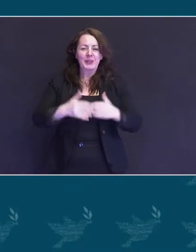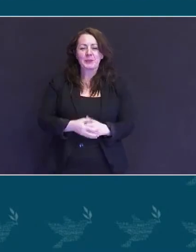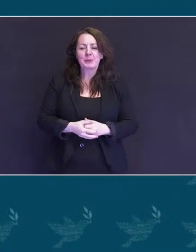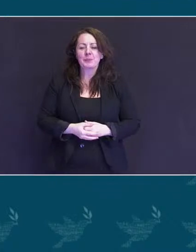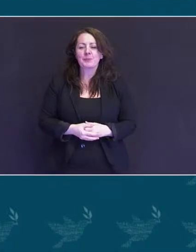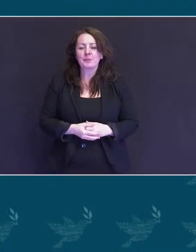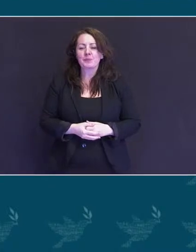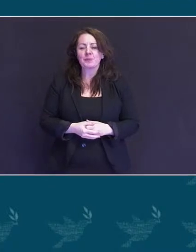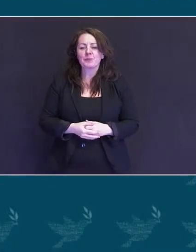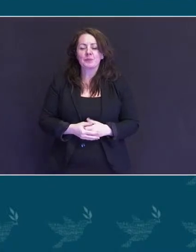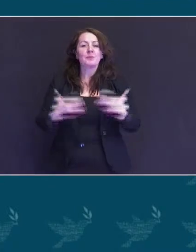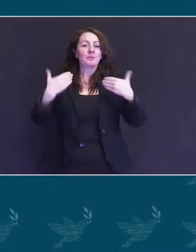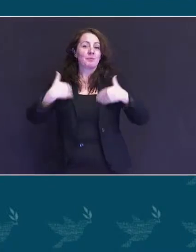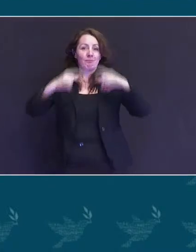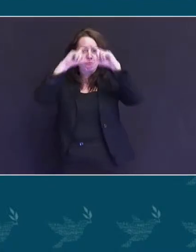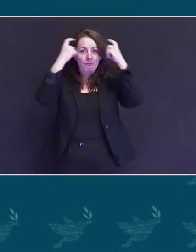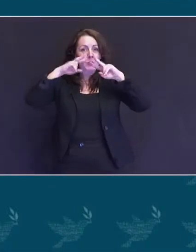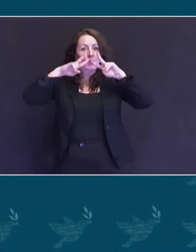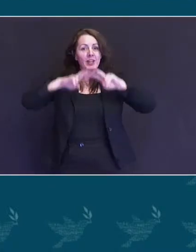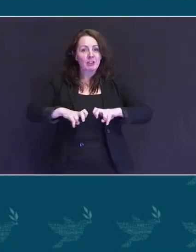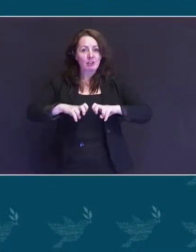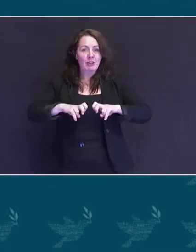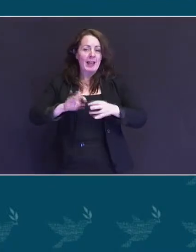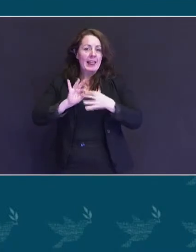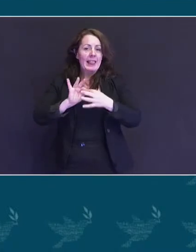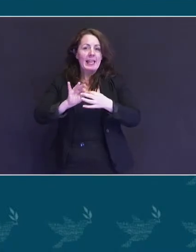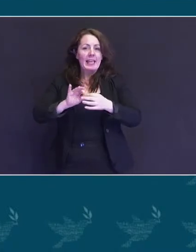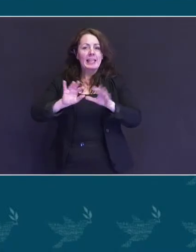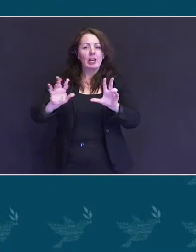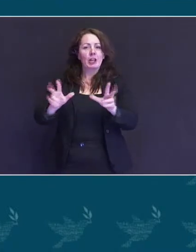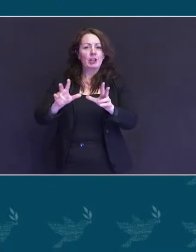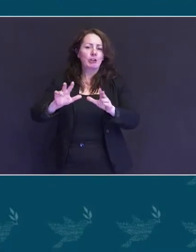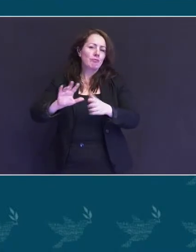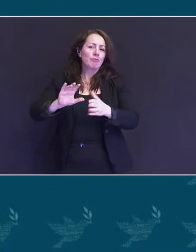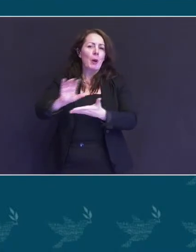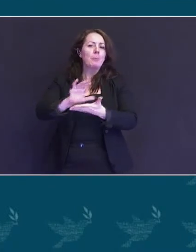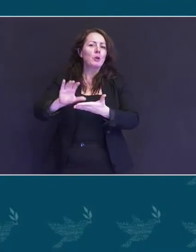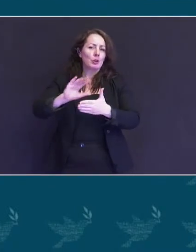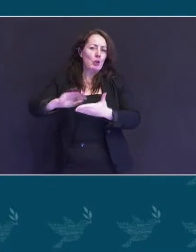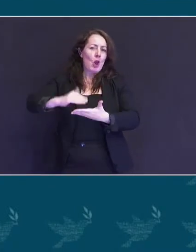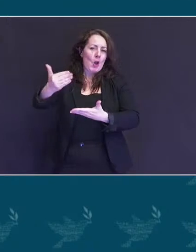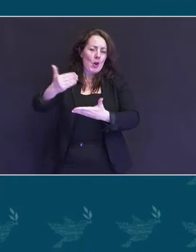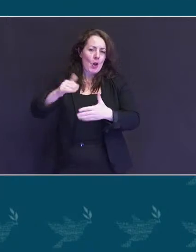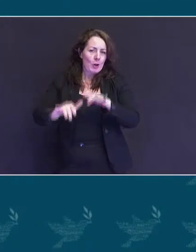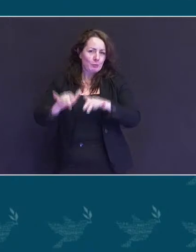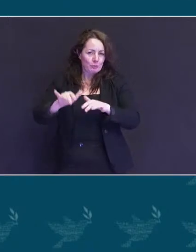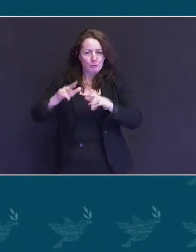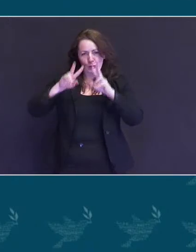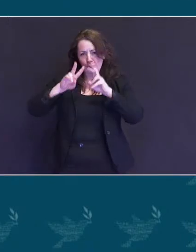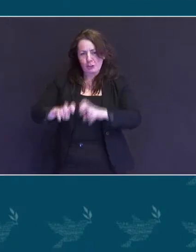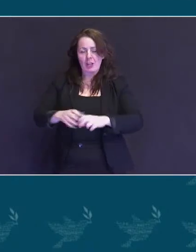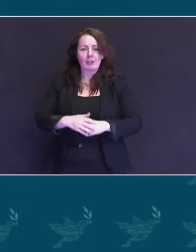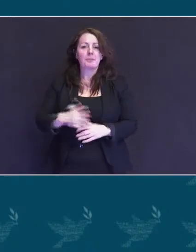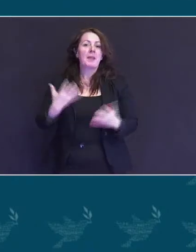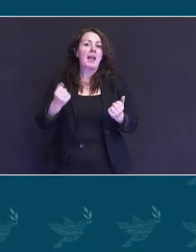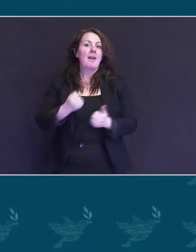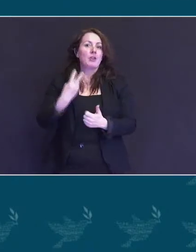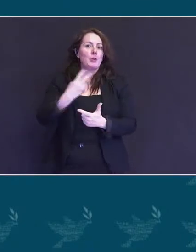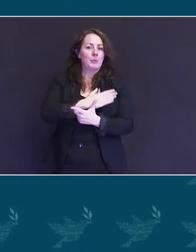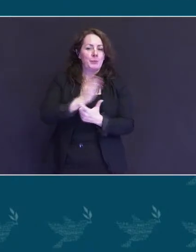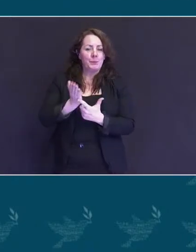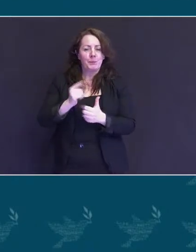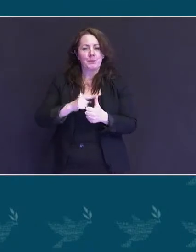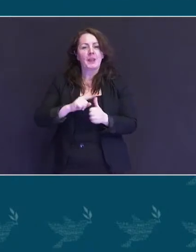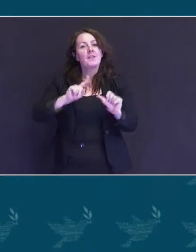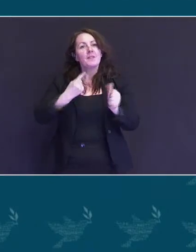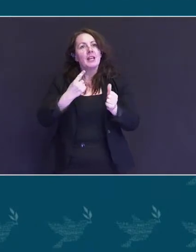participate in this discussion. Now, I'm a researcher in computer science, and I'd